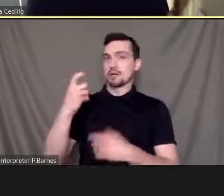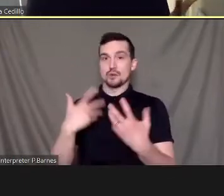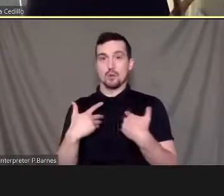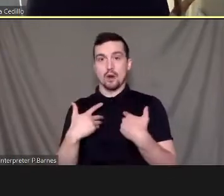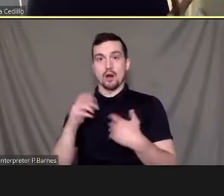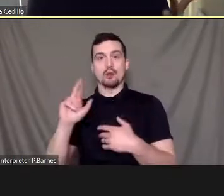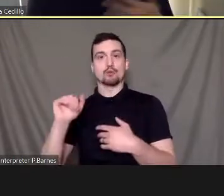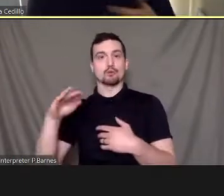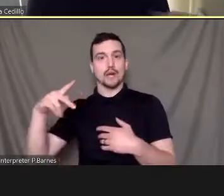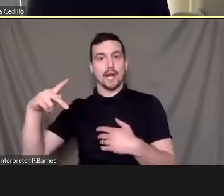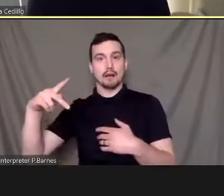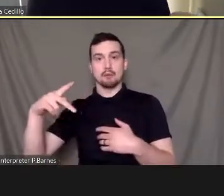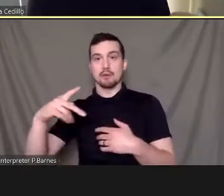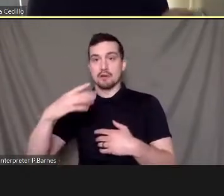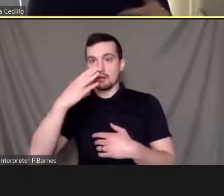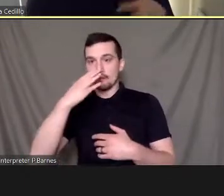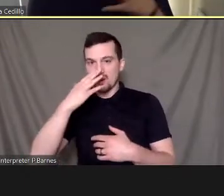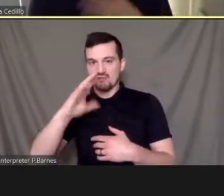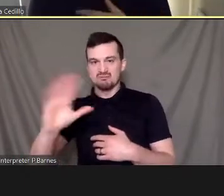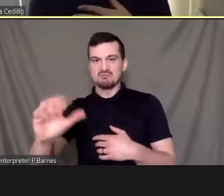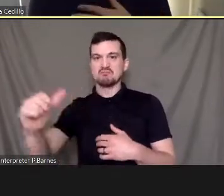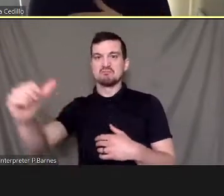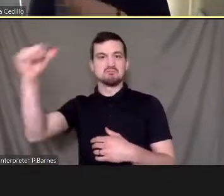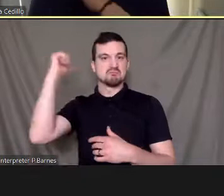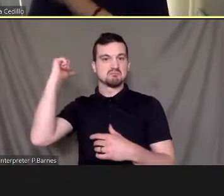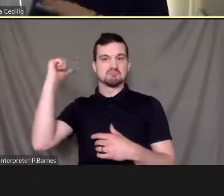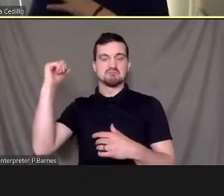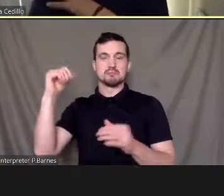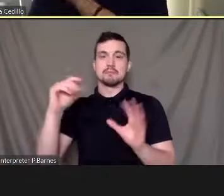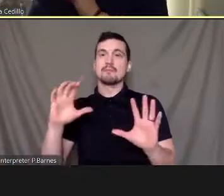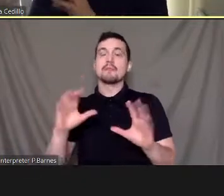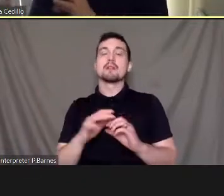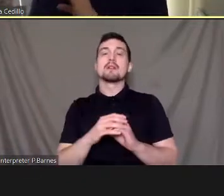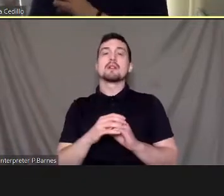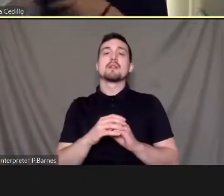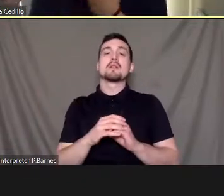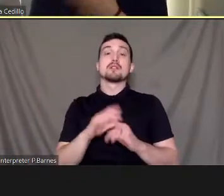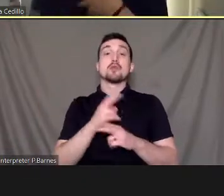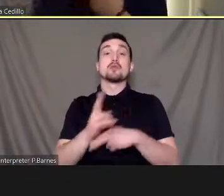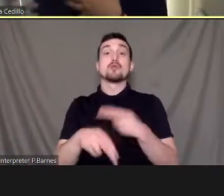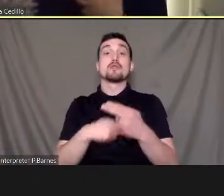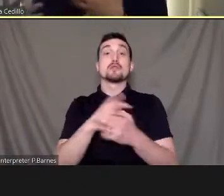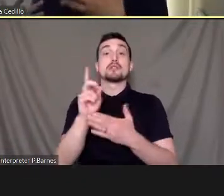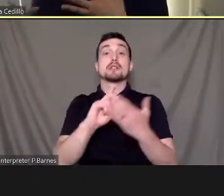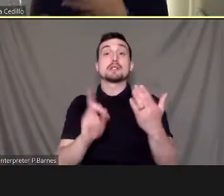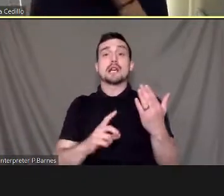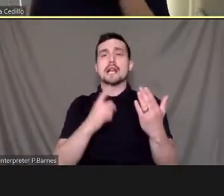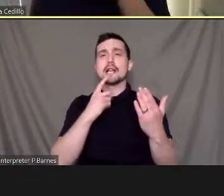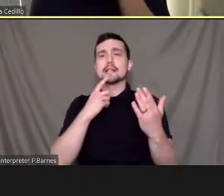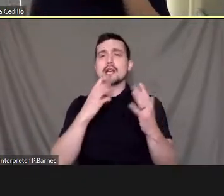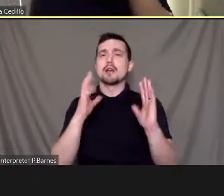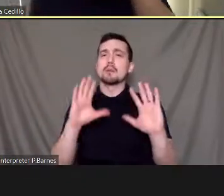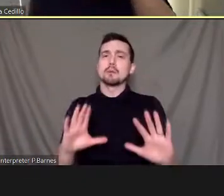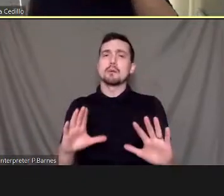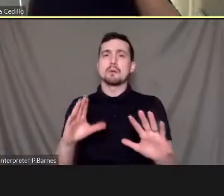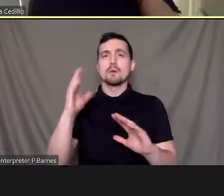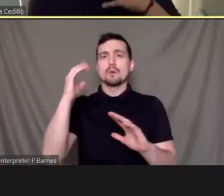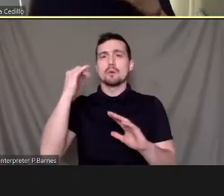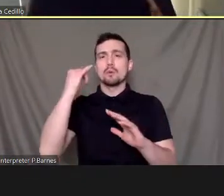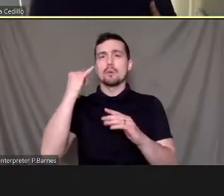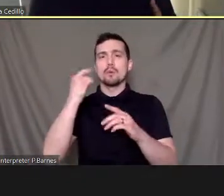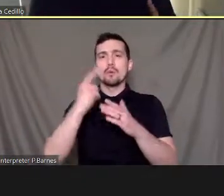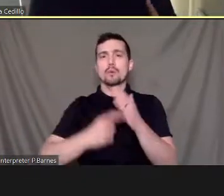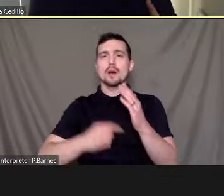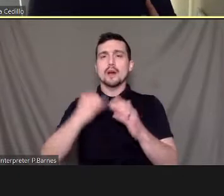universal design then comes to us through education, which is a field that took that up and said, what if we start doing that